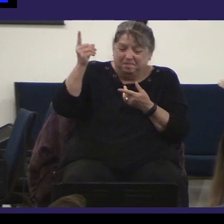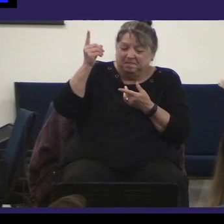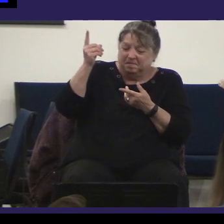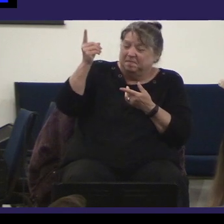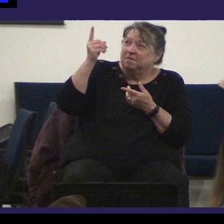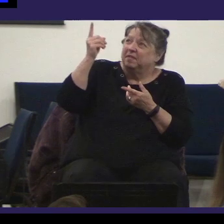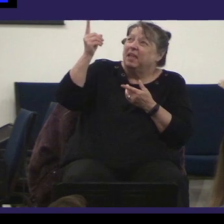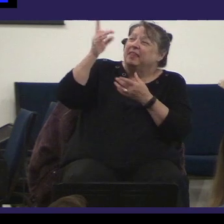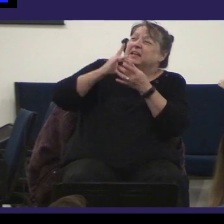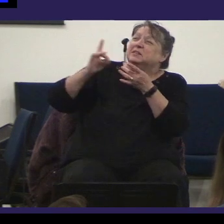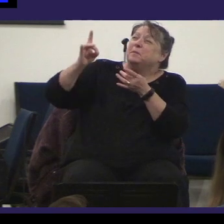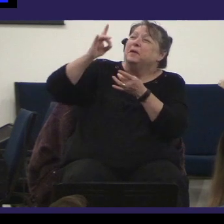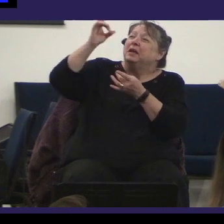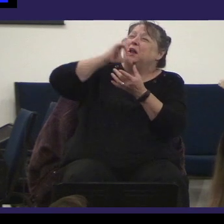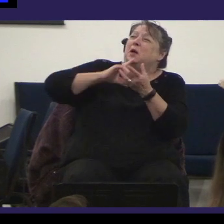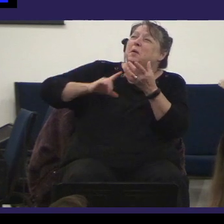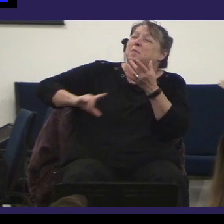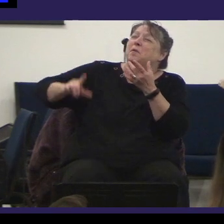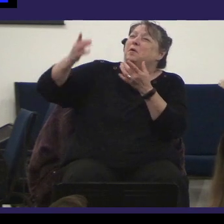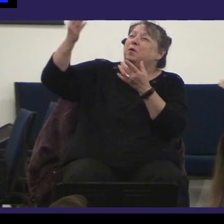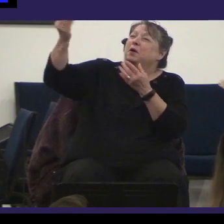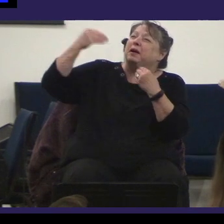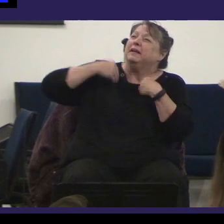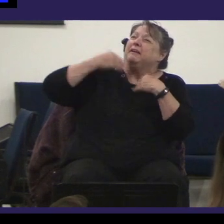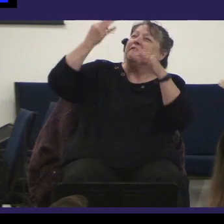is, there is freedom.